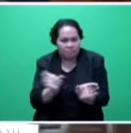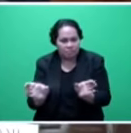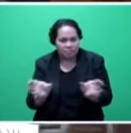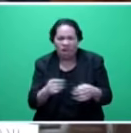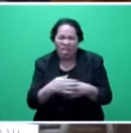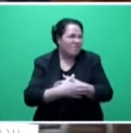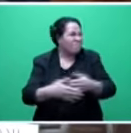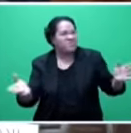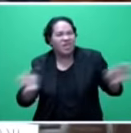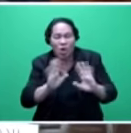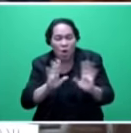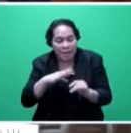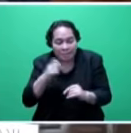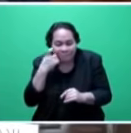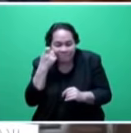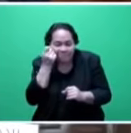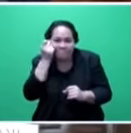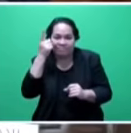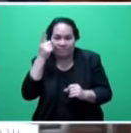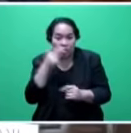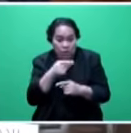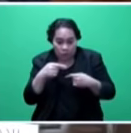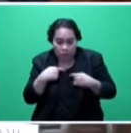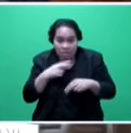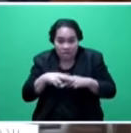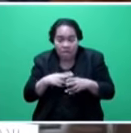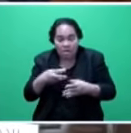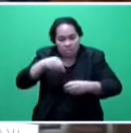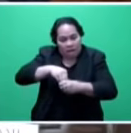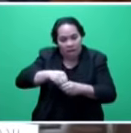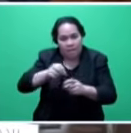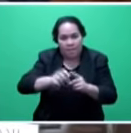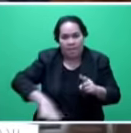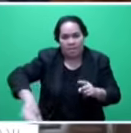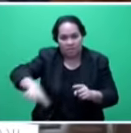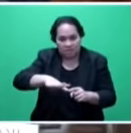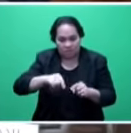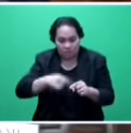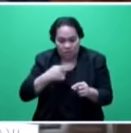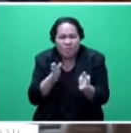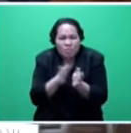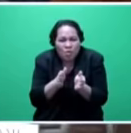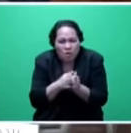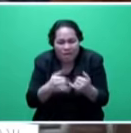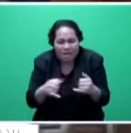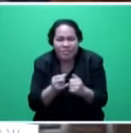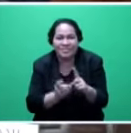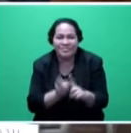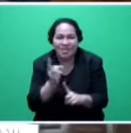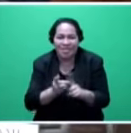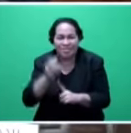opening up. We need to recognize that we are part of the Pacific and in the midst of small island developing